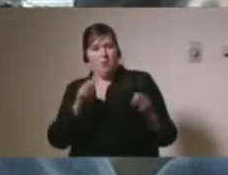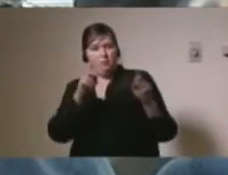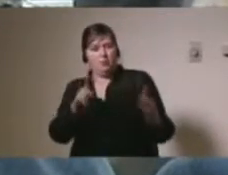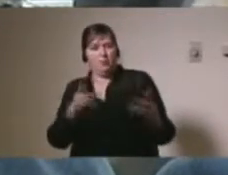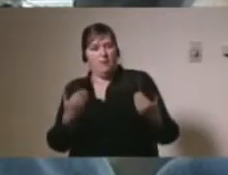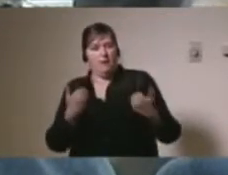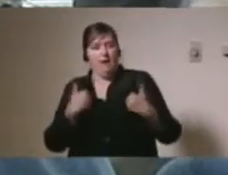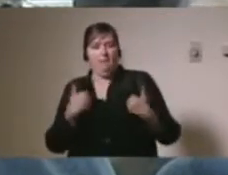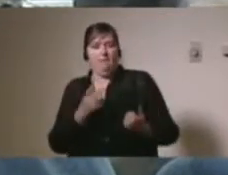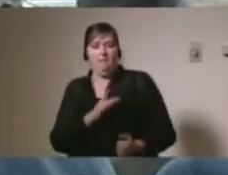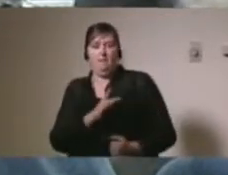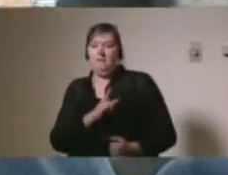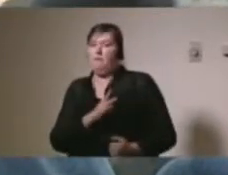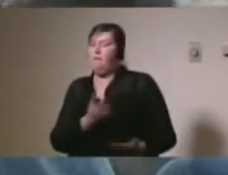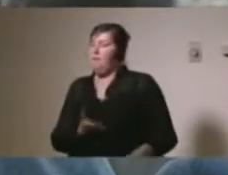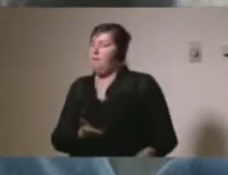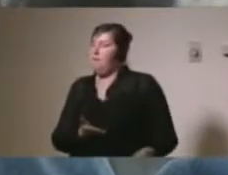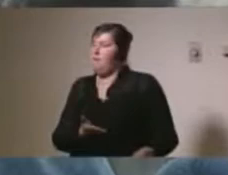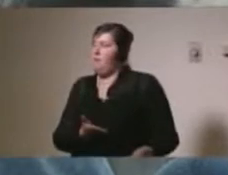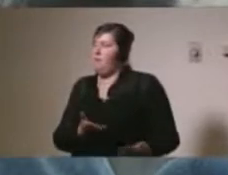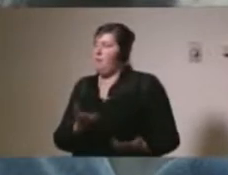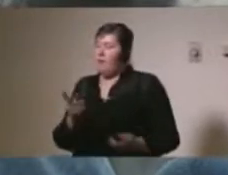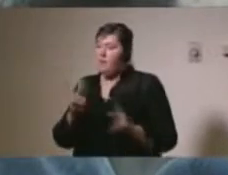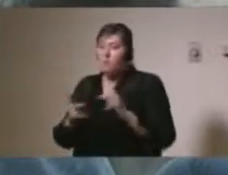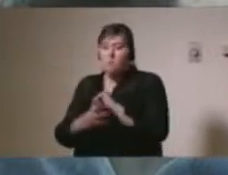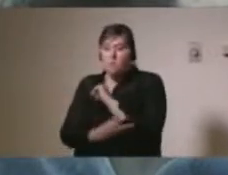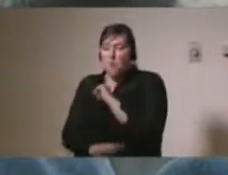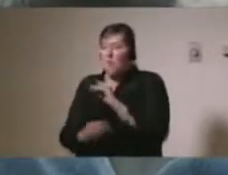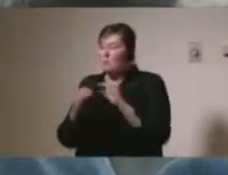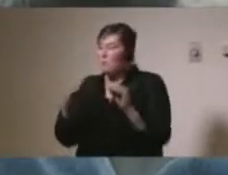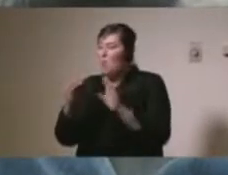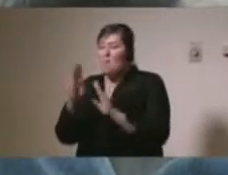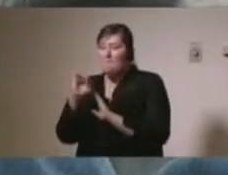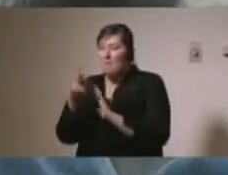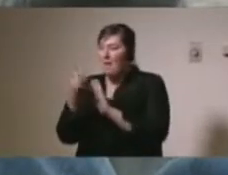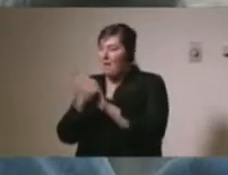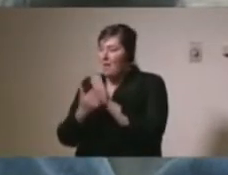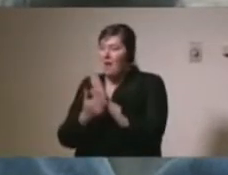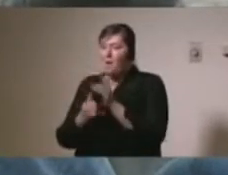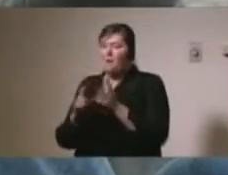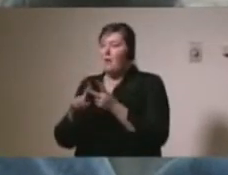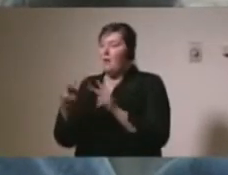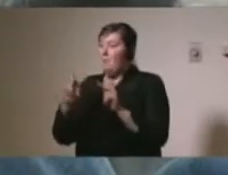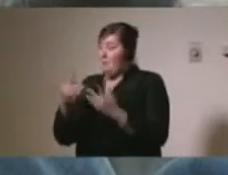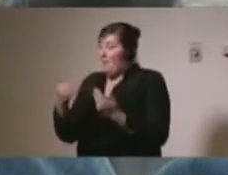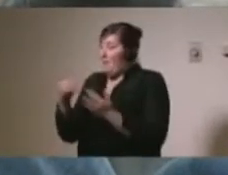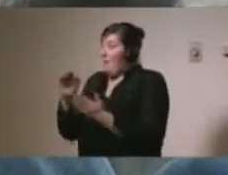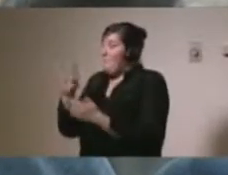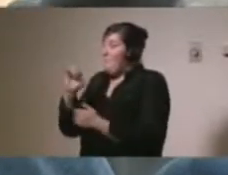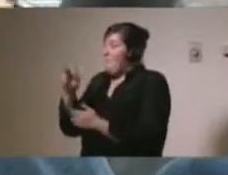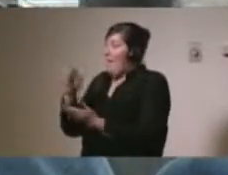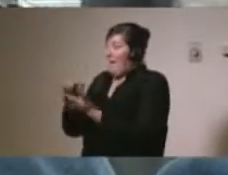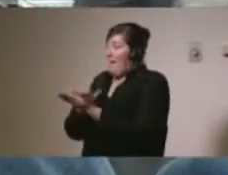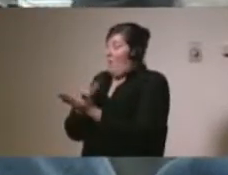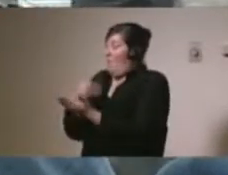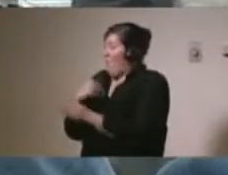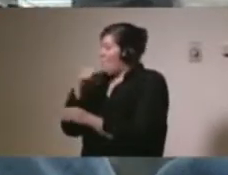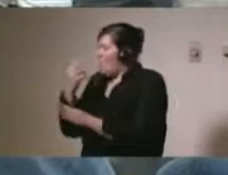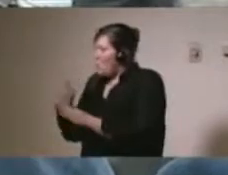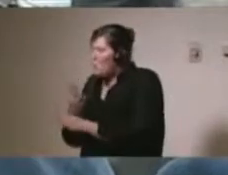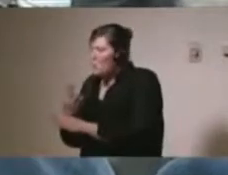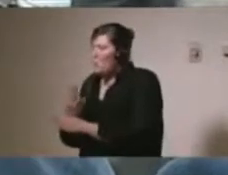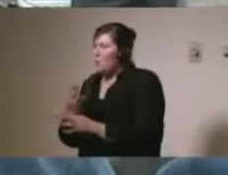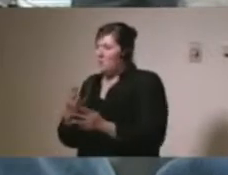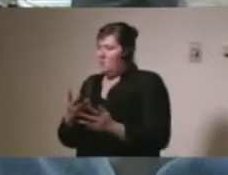these unbanked and underbanked people, there will be terrible opposition. But the opportunity is there.